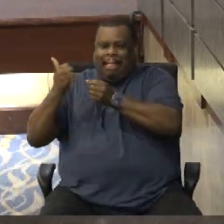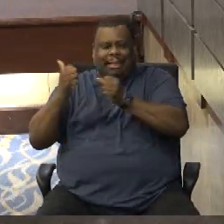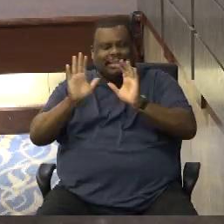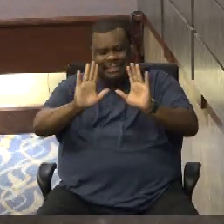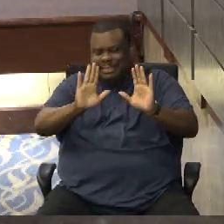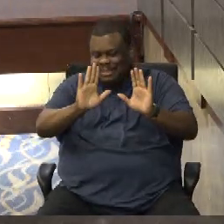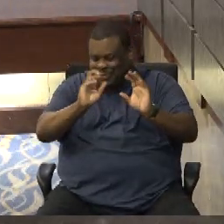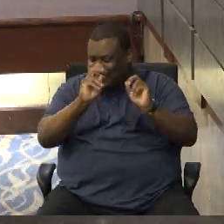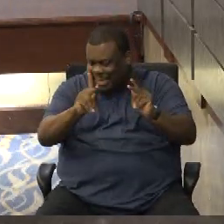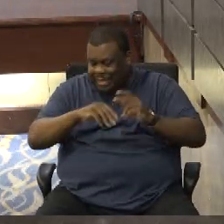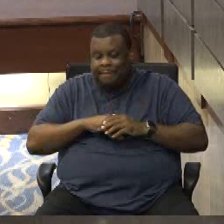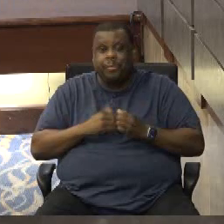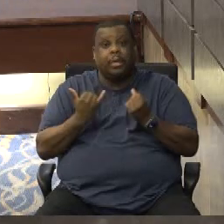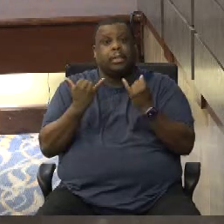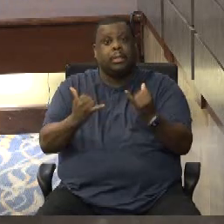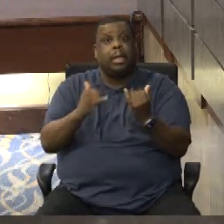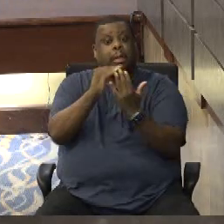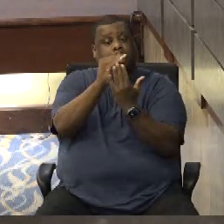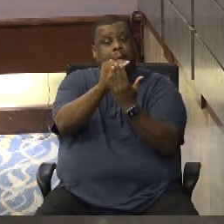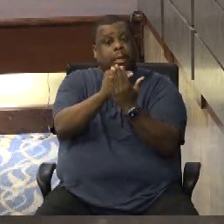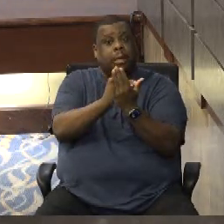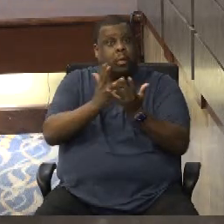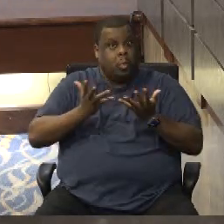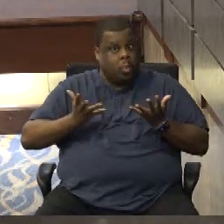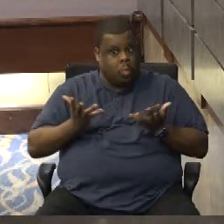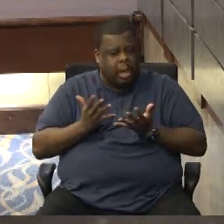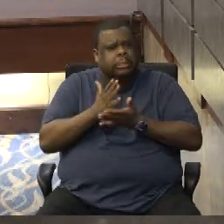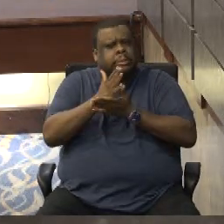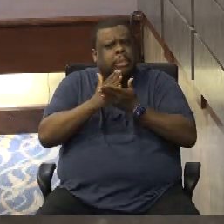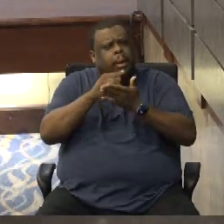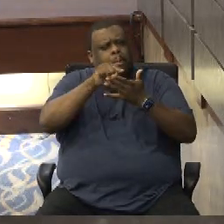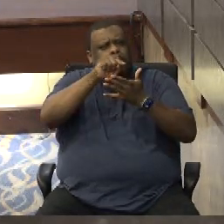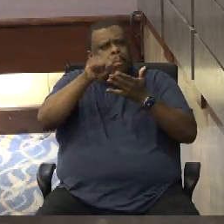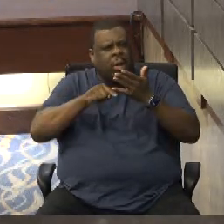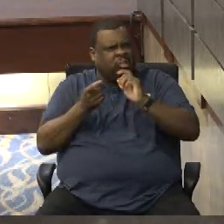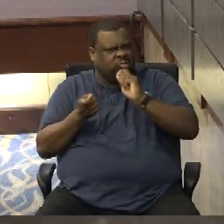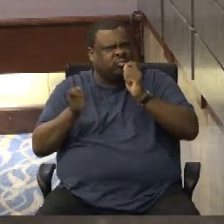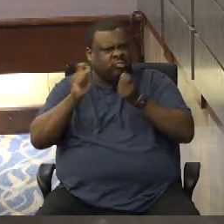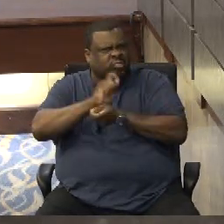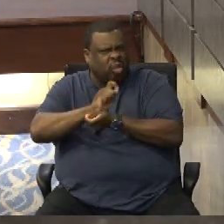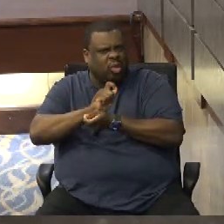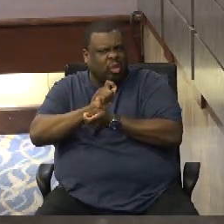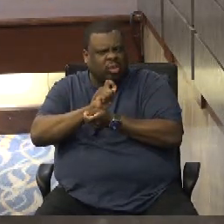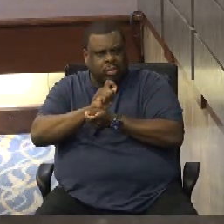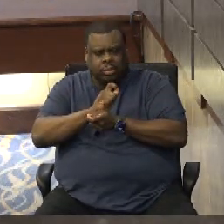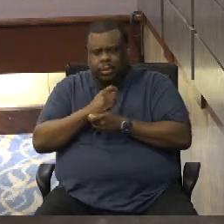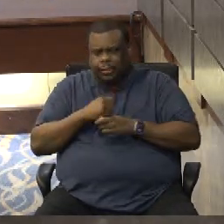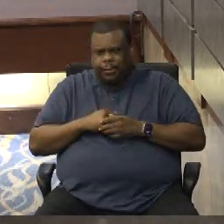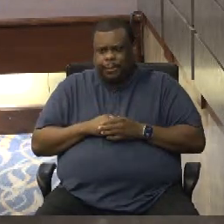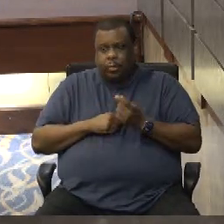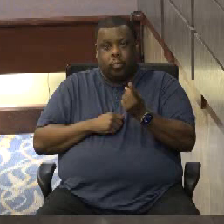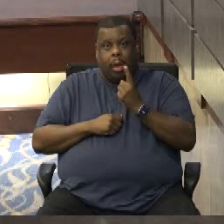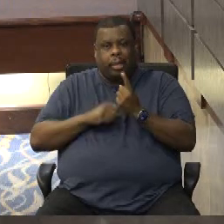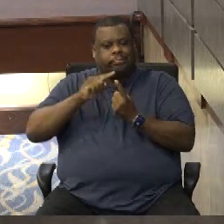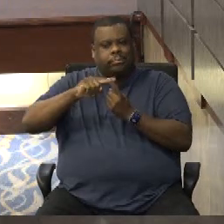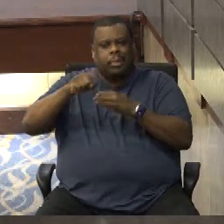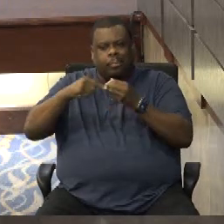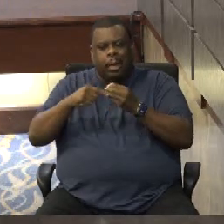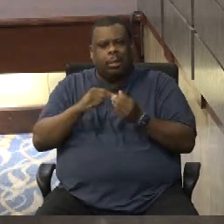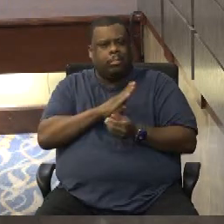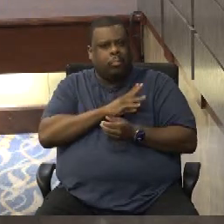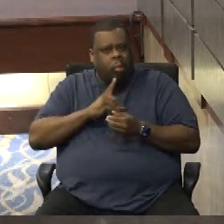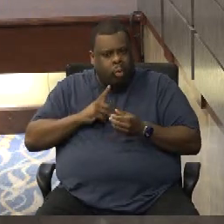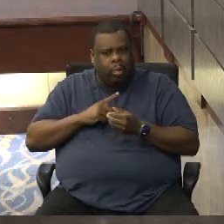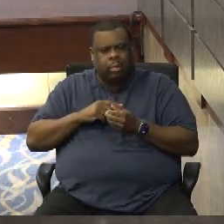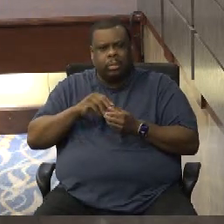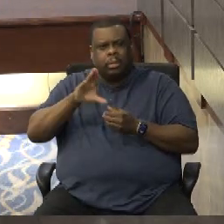So on today's agenda, there are a couple of changes that we need to make this afternoon. One regarding the boards and commissions